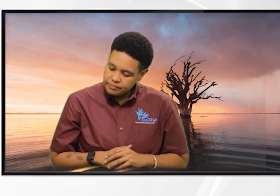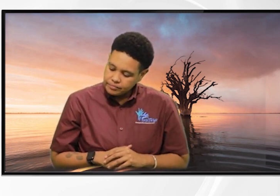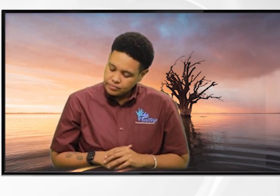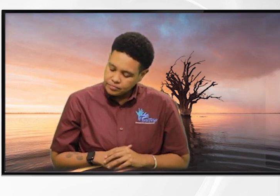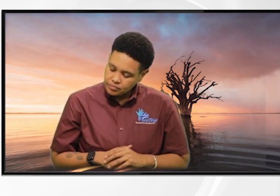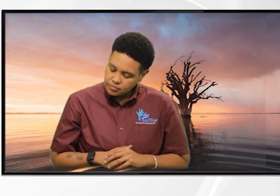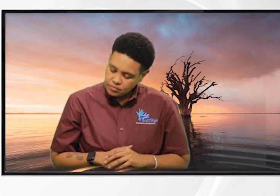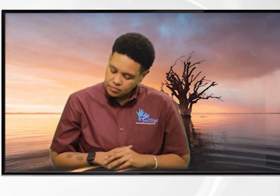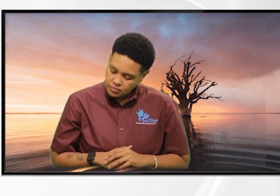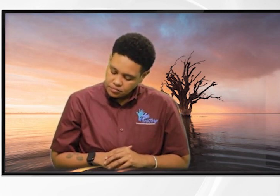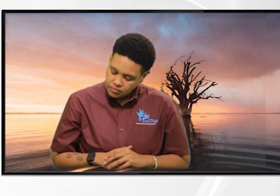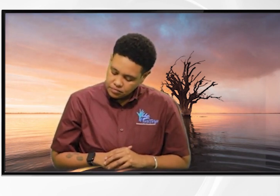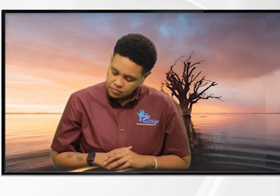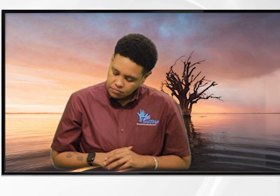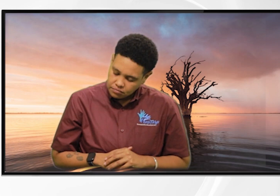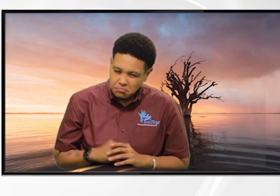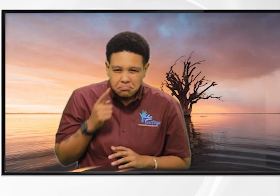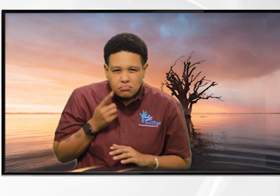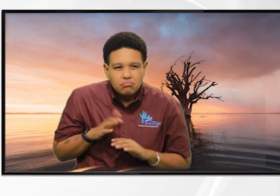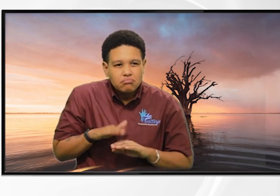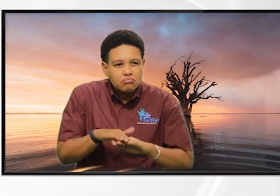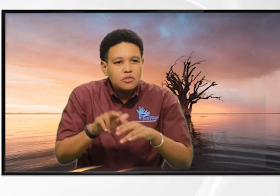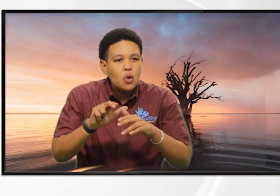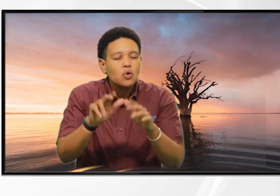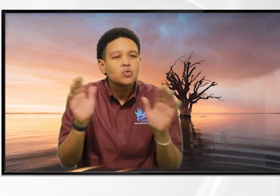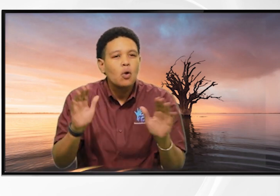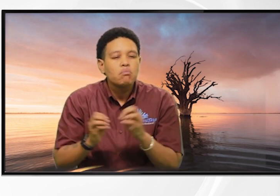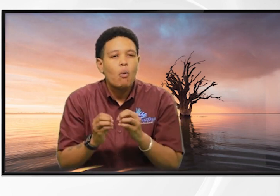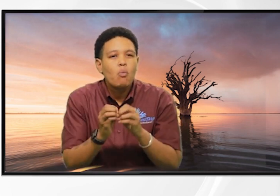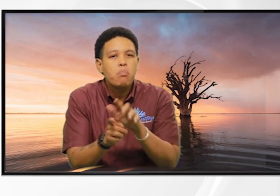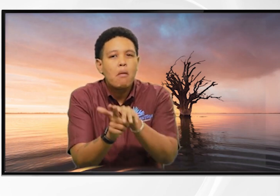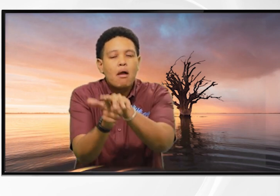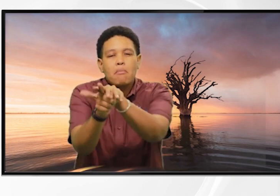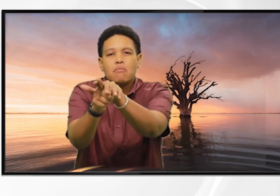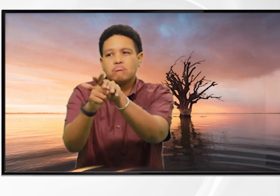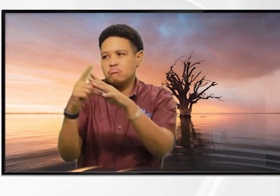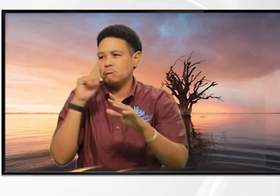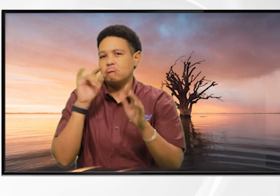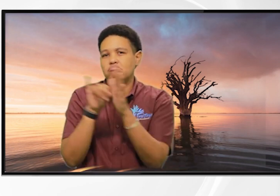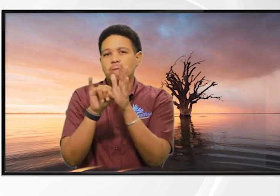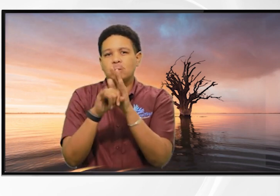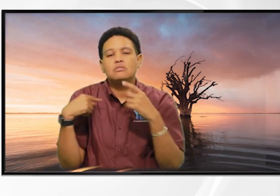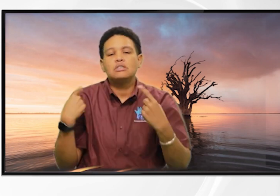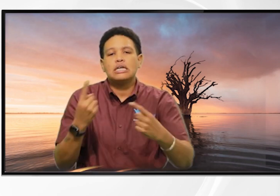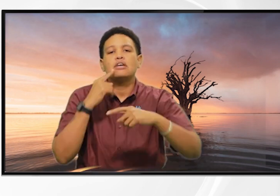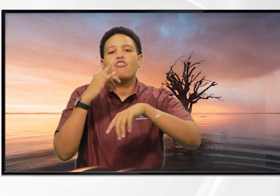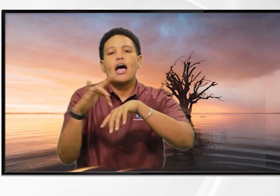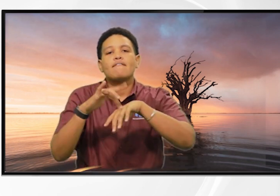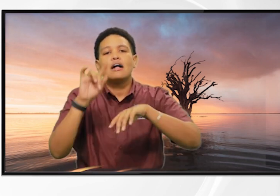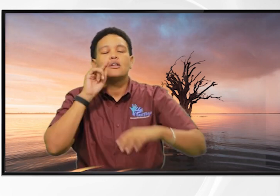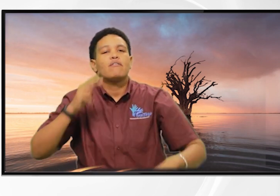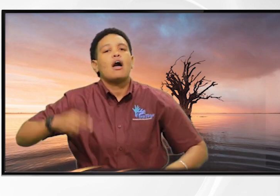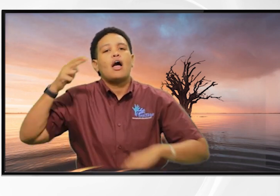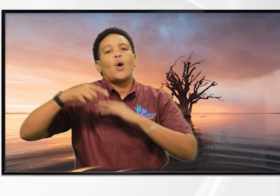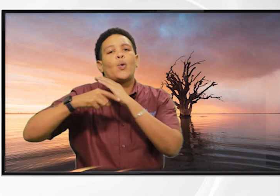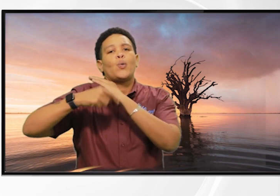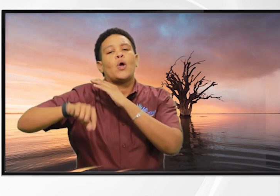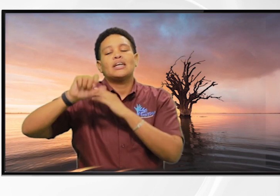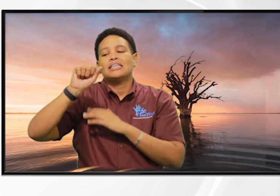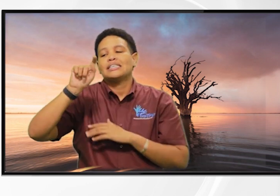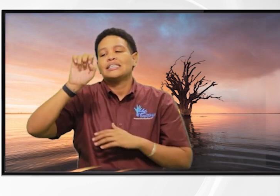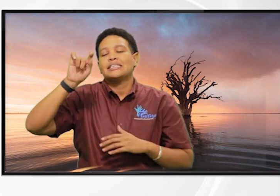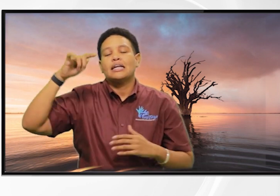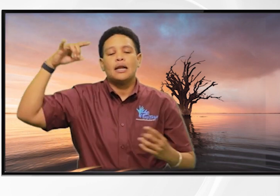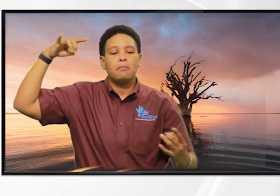although an increase in Atlantic hurricane activity has been identified since the availability of high-quality satellite data